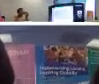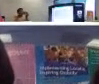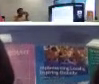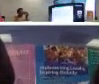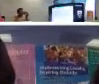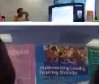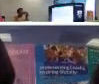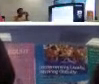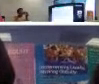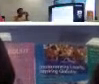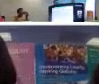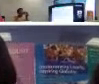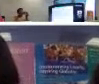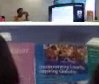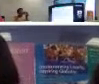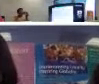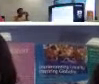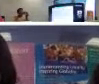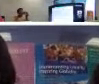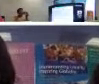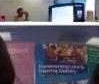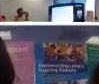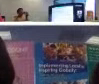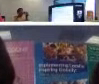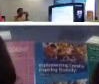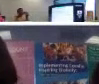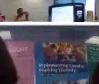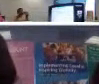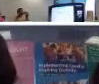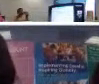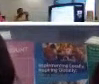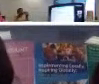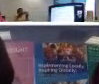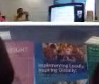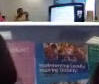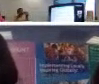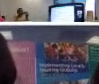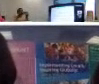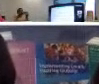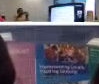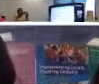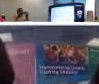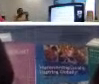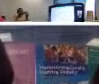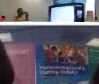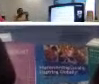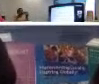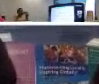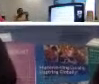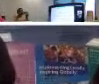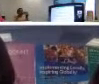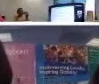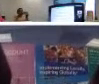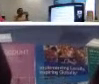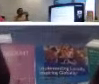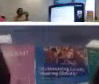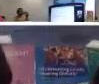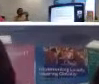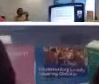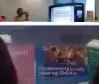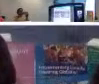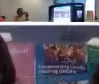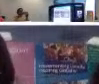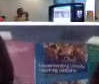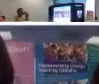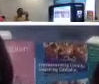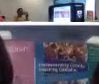And these competitions generated and sustained interest amongst journalists to report on women, peace, and security related issues